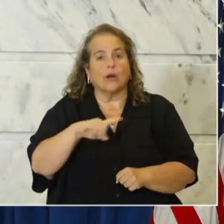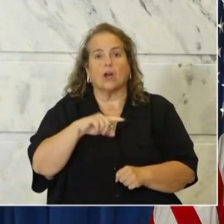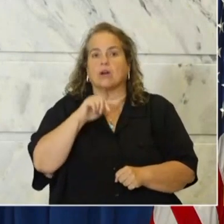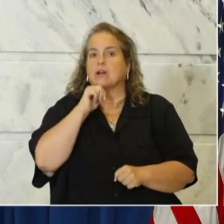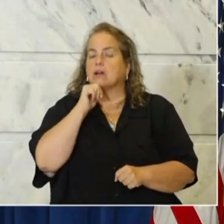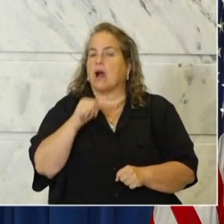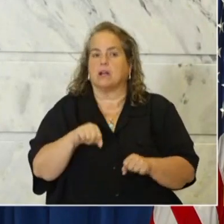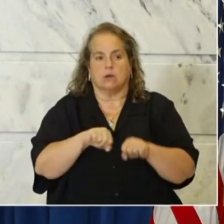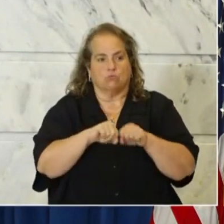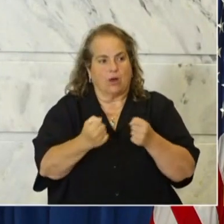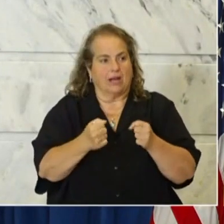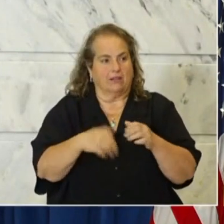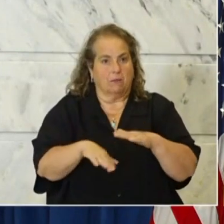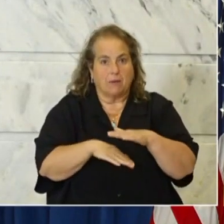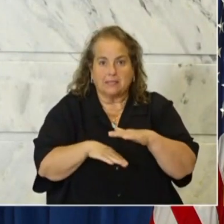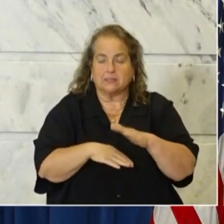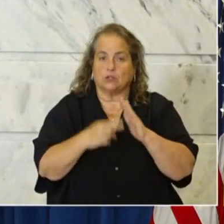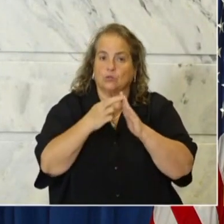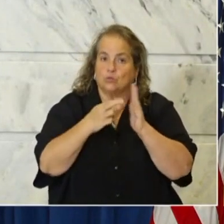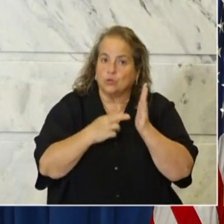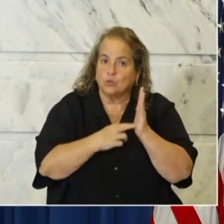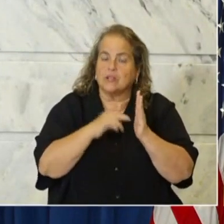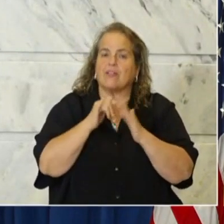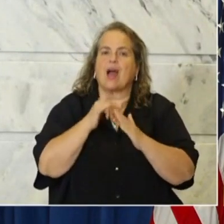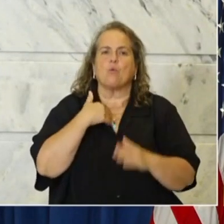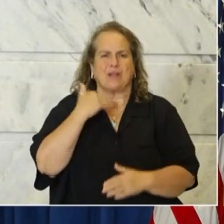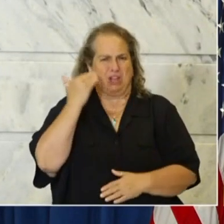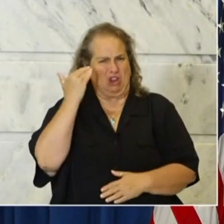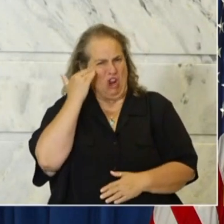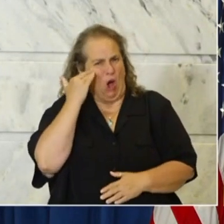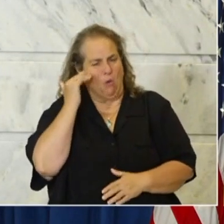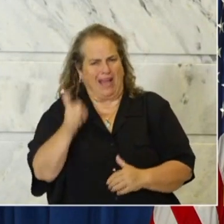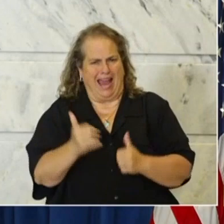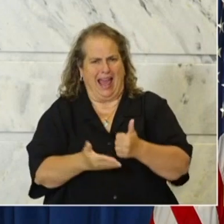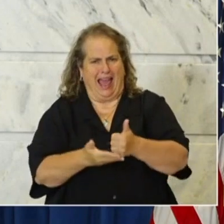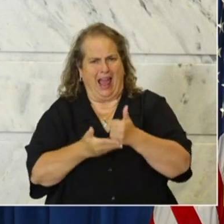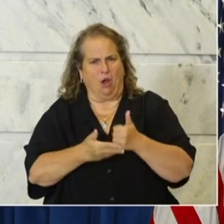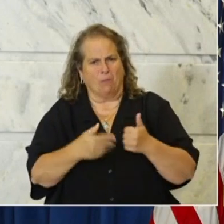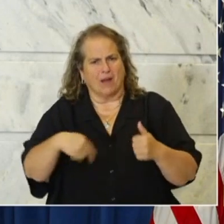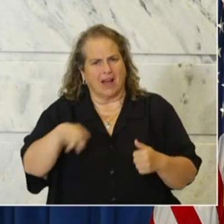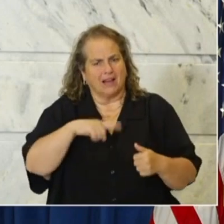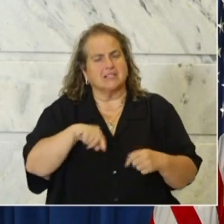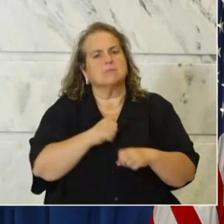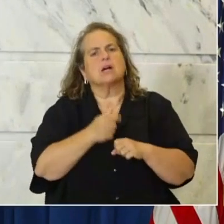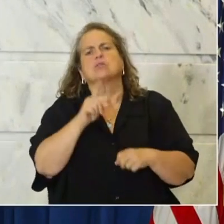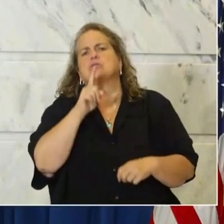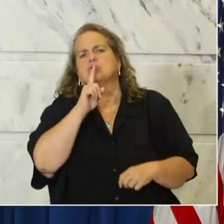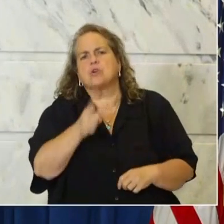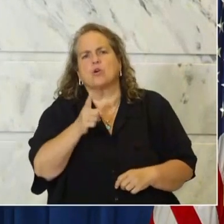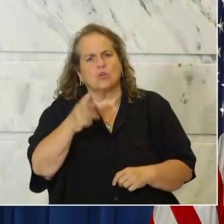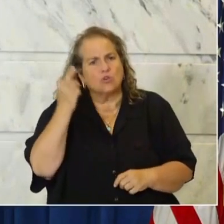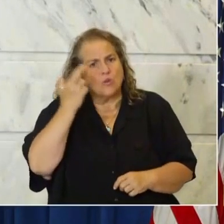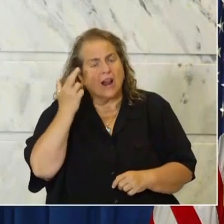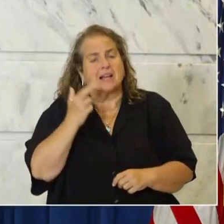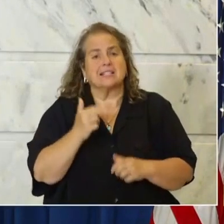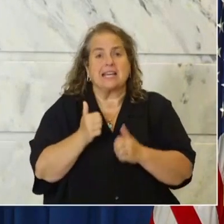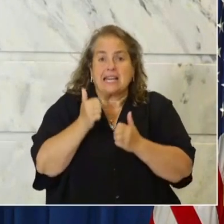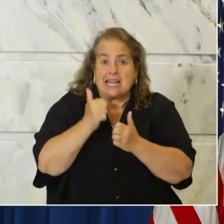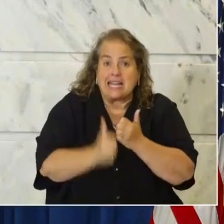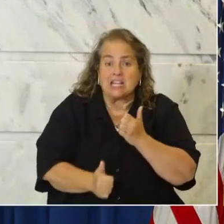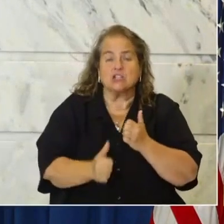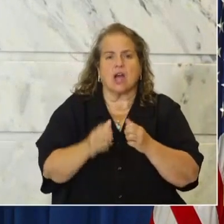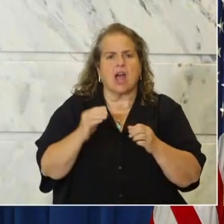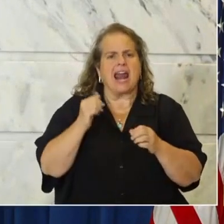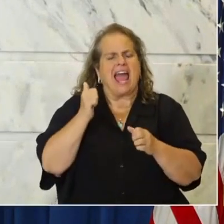violating these basic rules that we know can help us. Let's make sure we realize that each and every one of our actions can